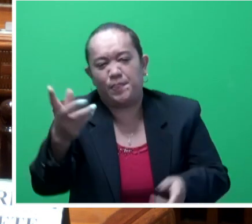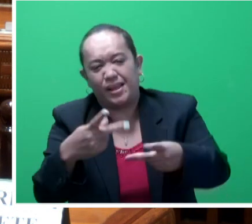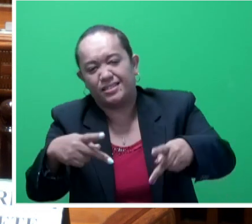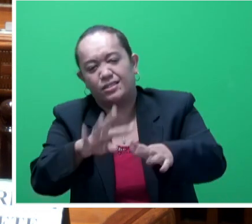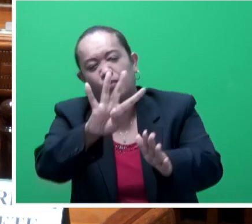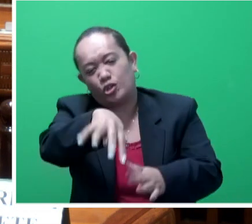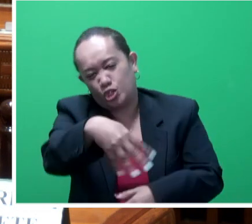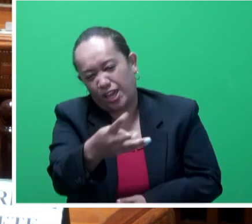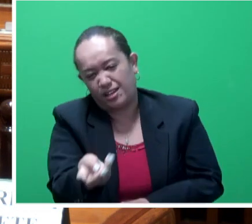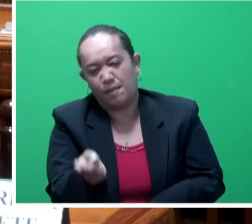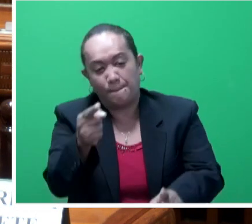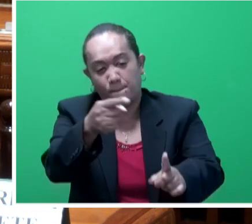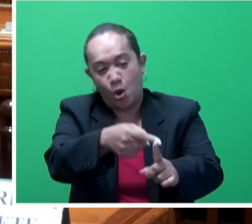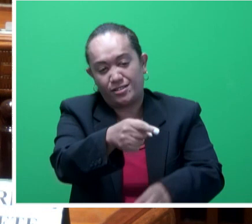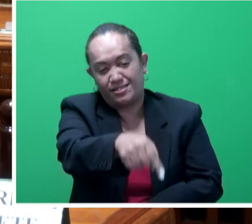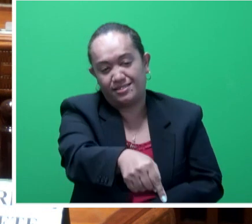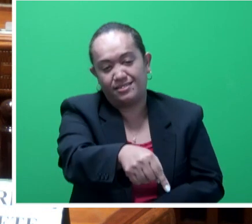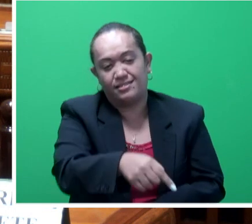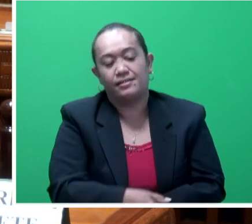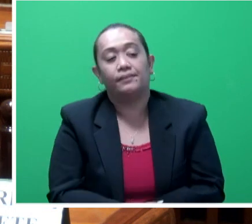road commuting Fijians, Mr. Speaker, sir.